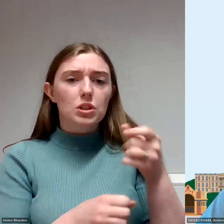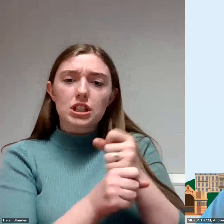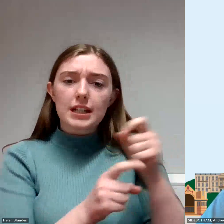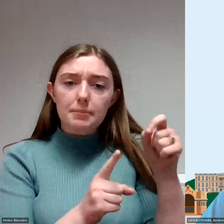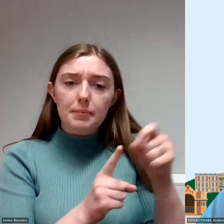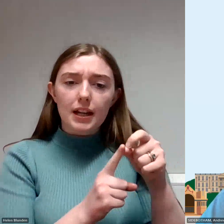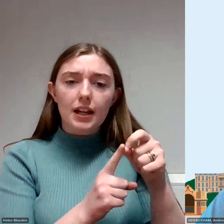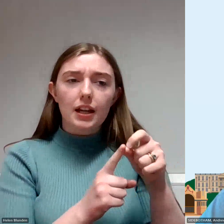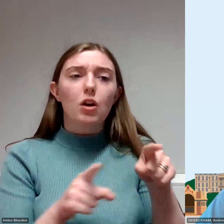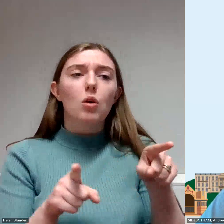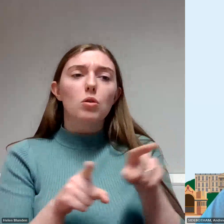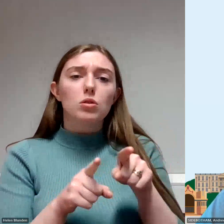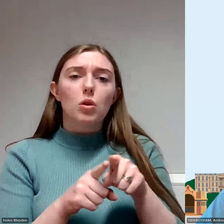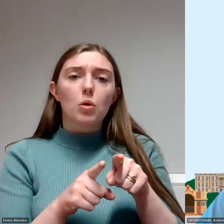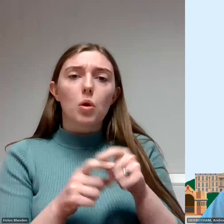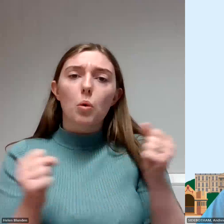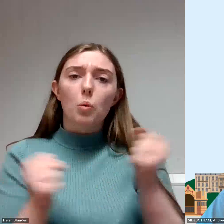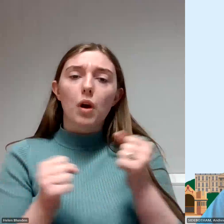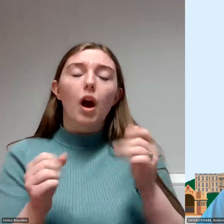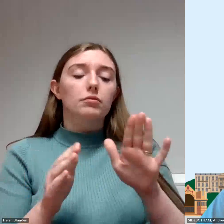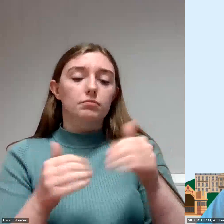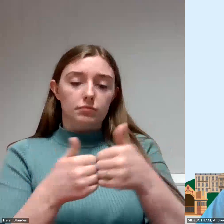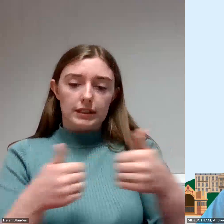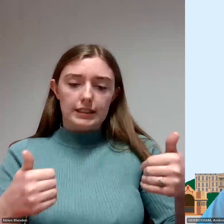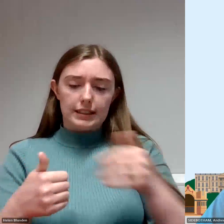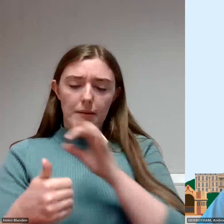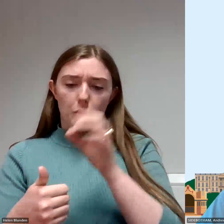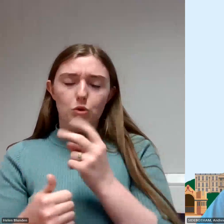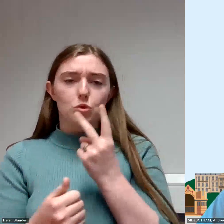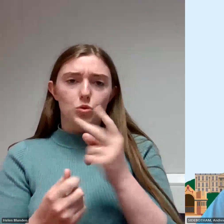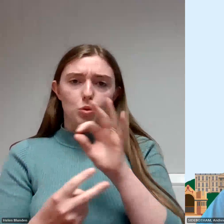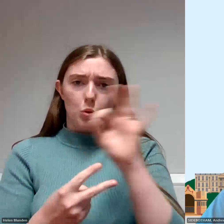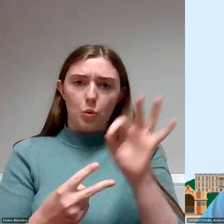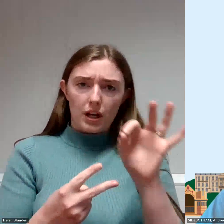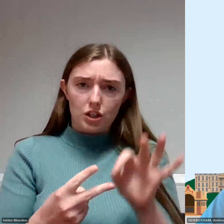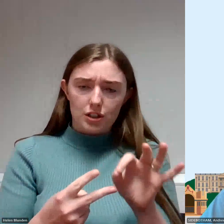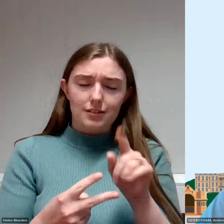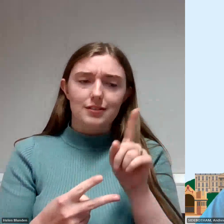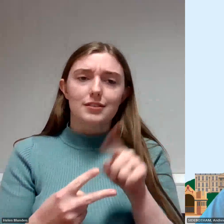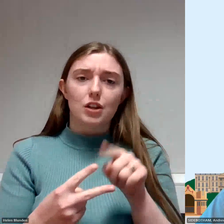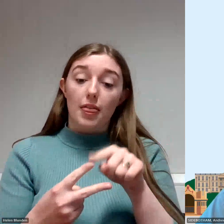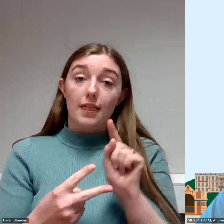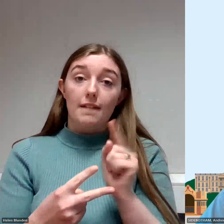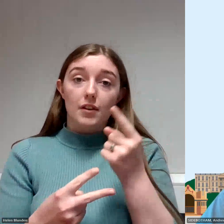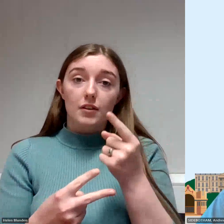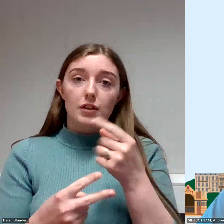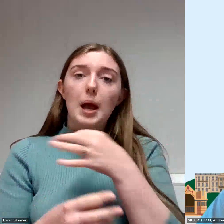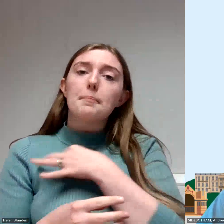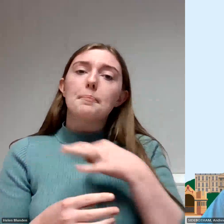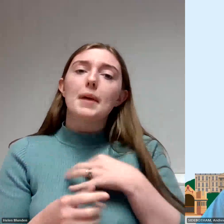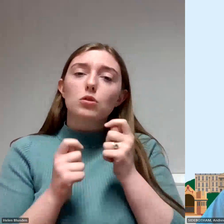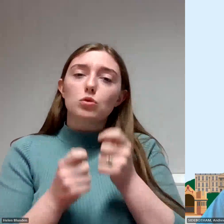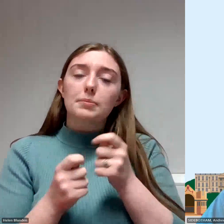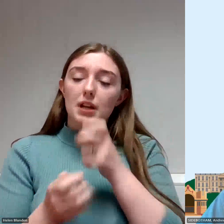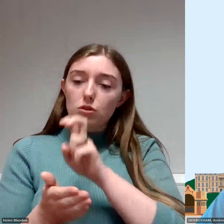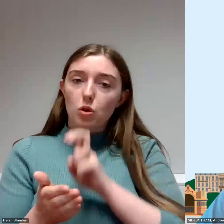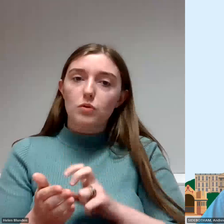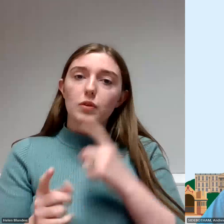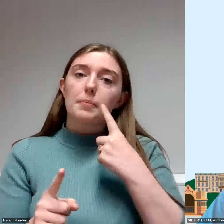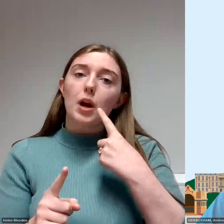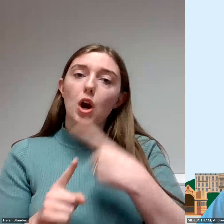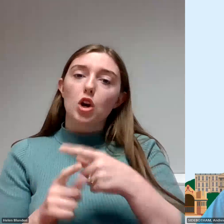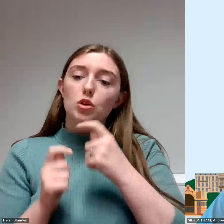vaccine newsletter. Oh, it's a separate question. We'll do that one first, if you don't mind. So medical treatment notes from UTC or EMAS, do